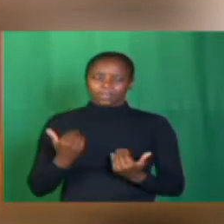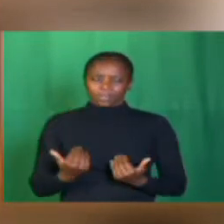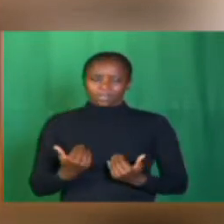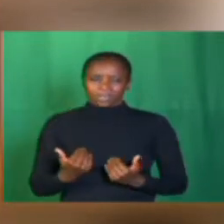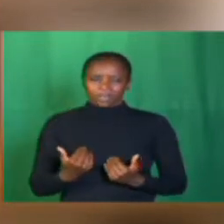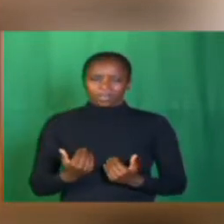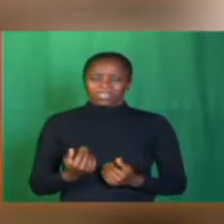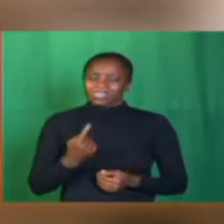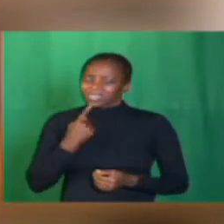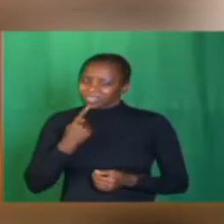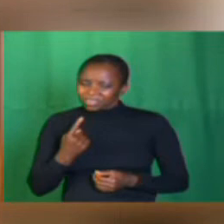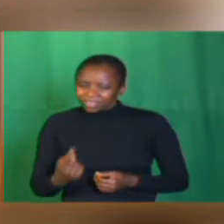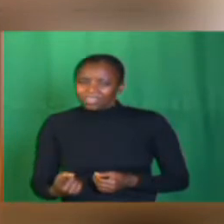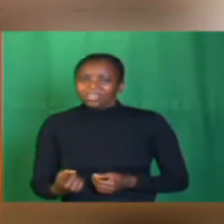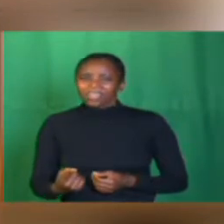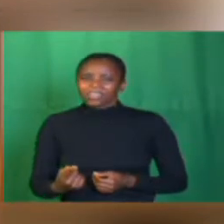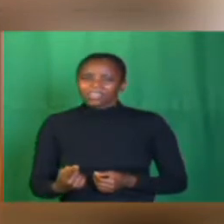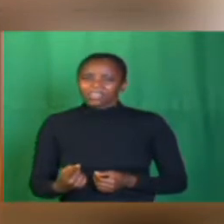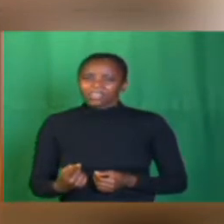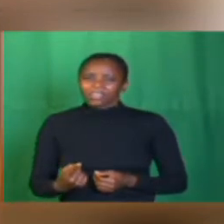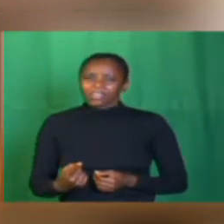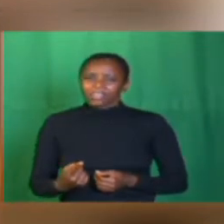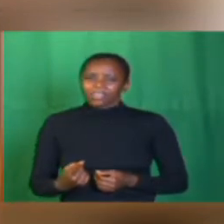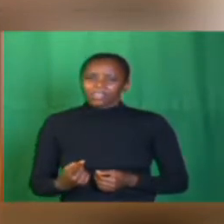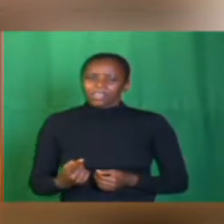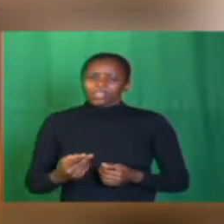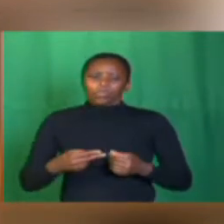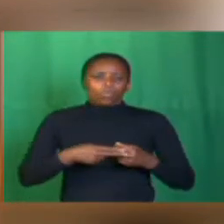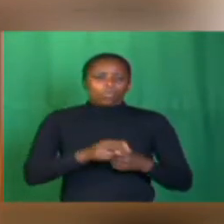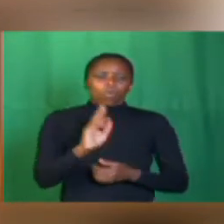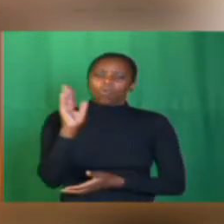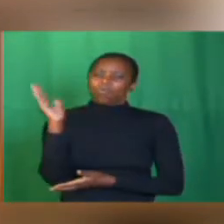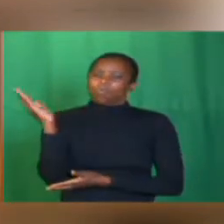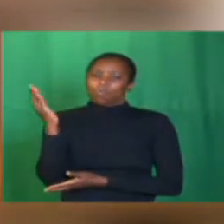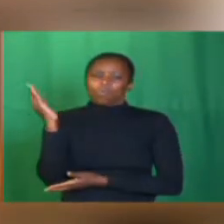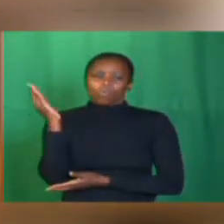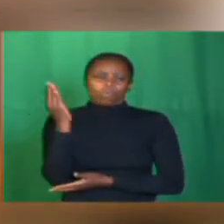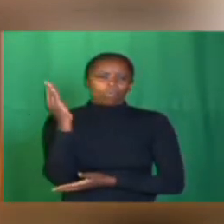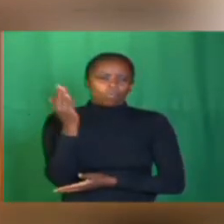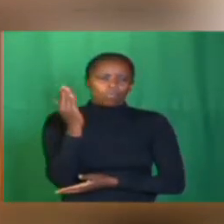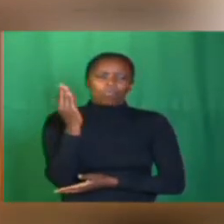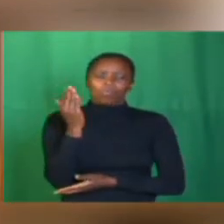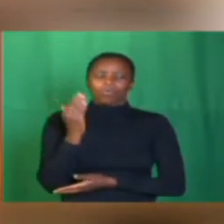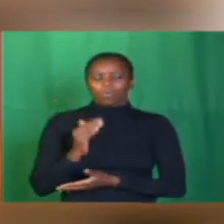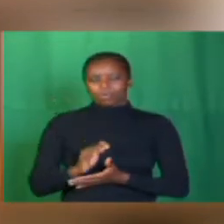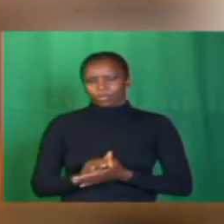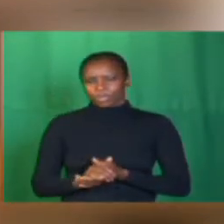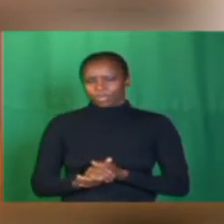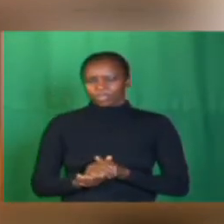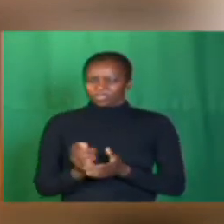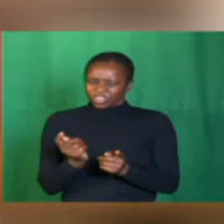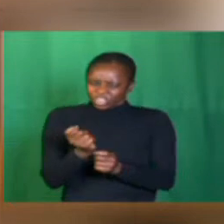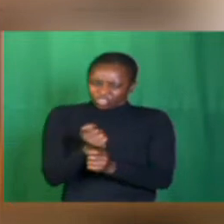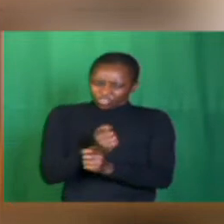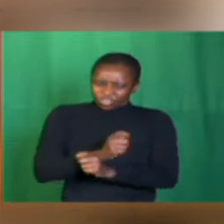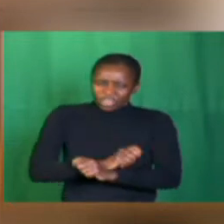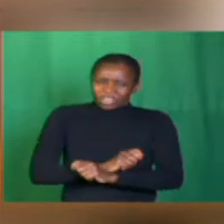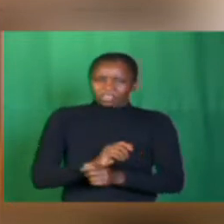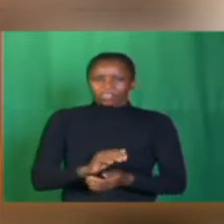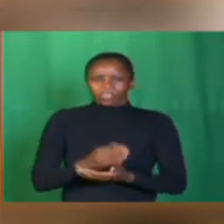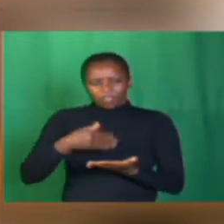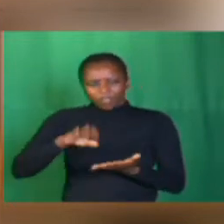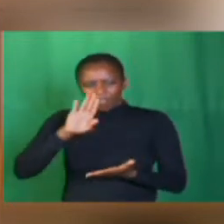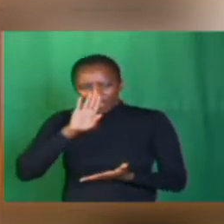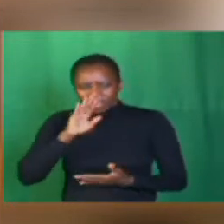the instruction of going out to preach the gospel of repentance and forgiveness of sins